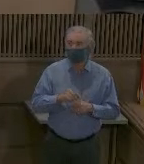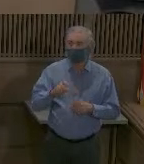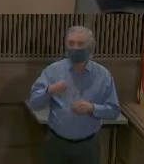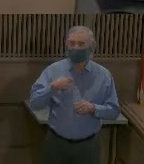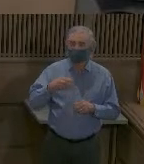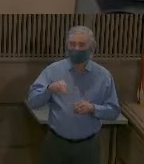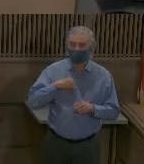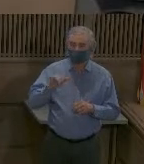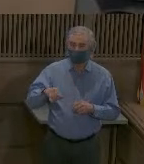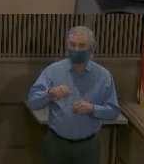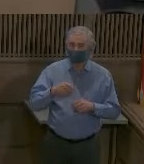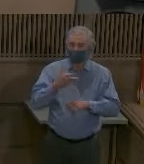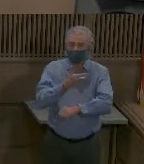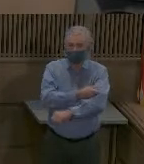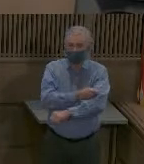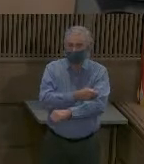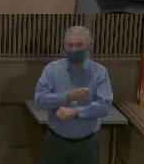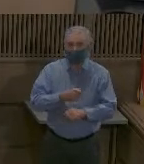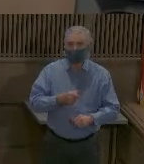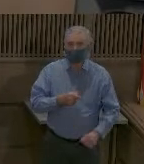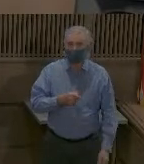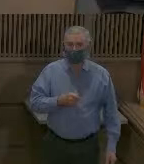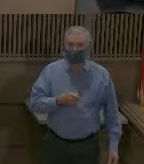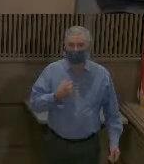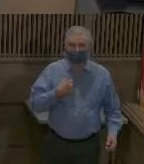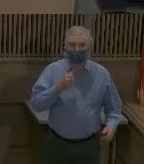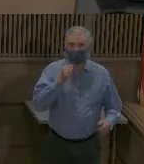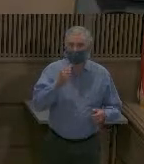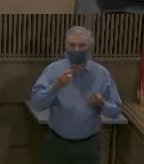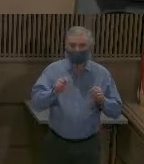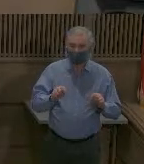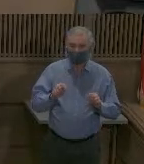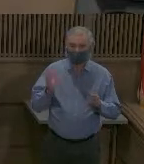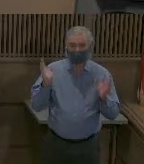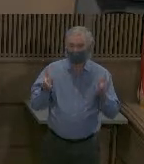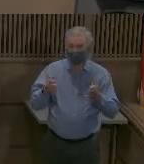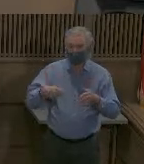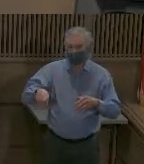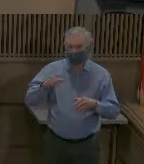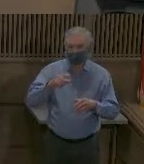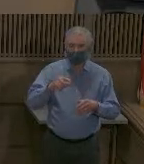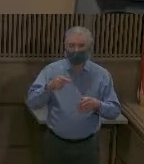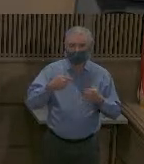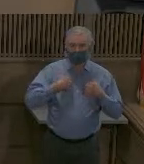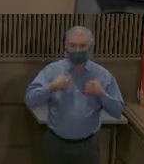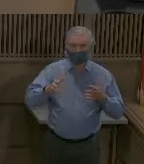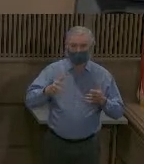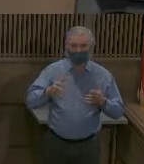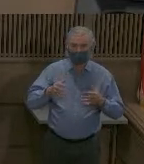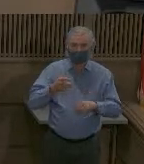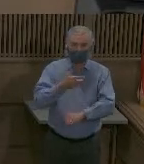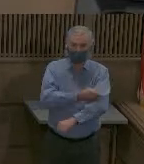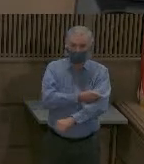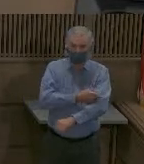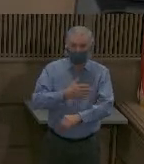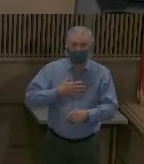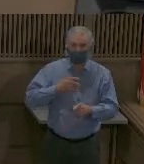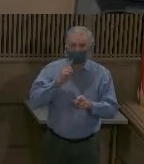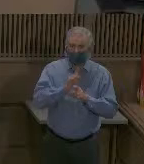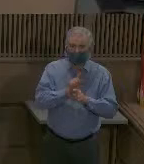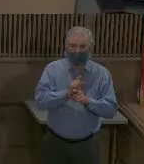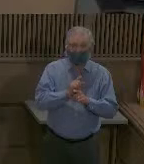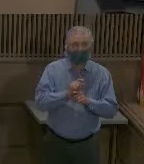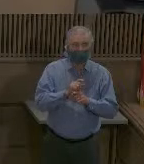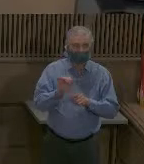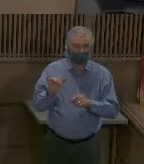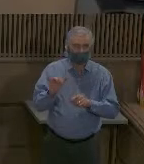the vaccine? And instead of trying to convince people, I can tell you this. I've had the vaccine. My sister, who is also in